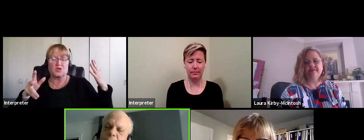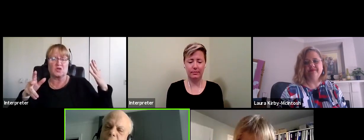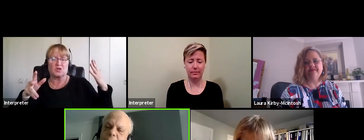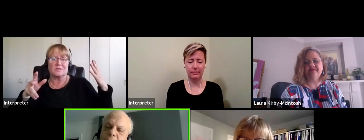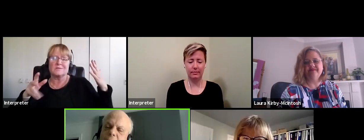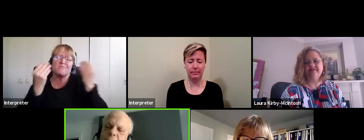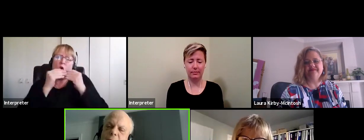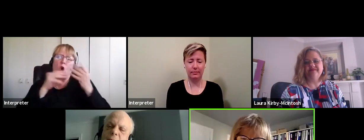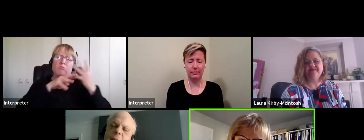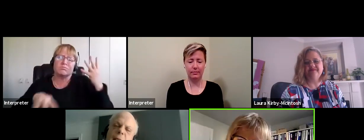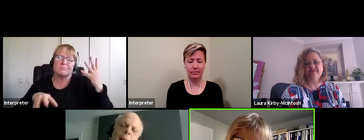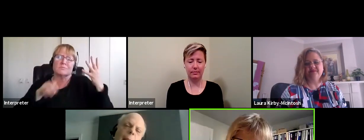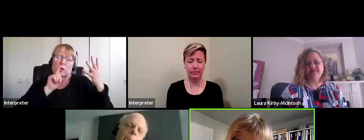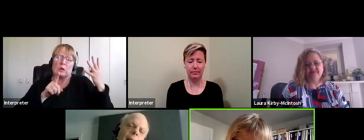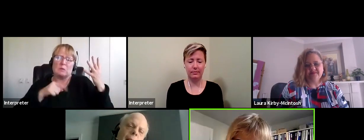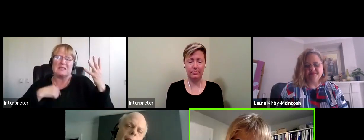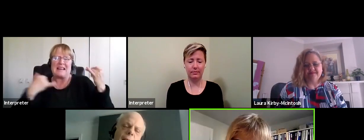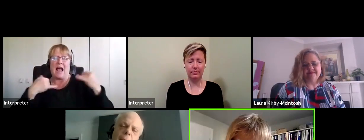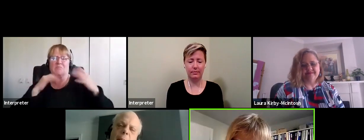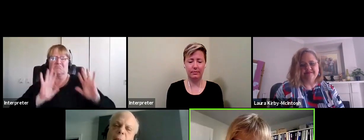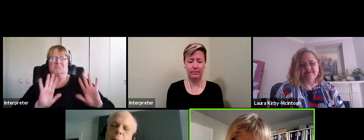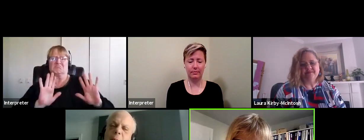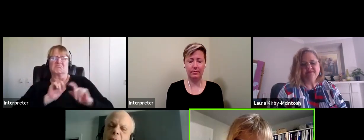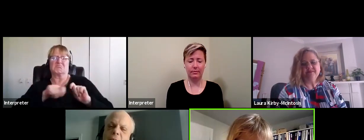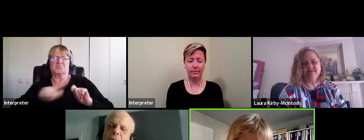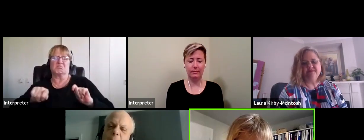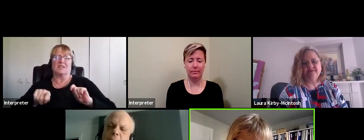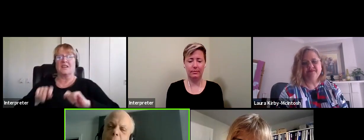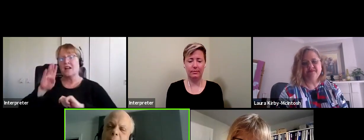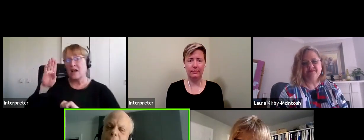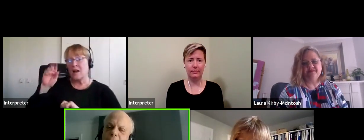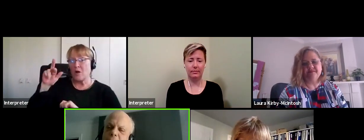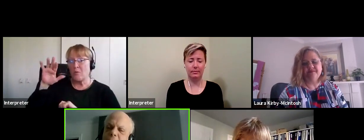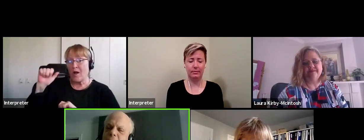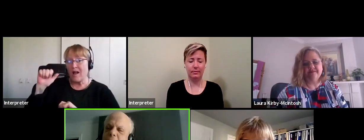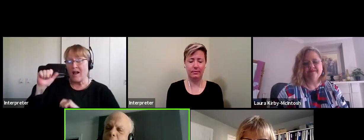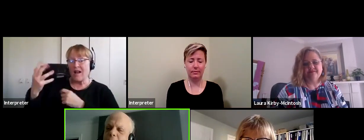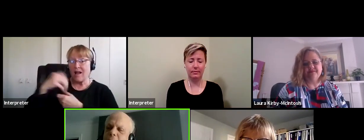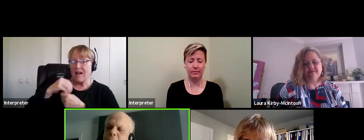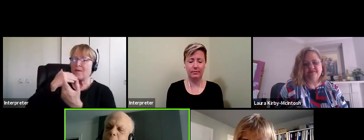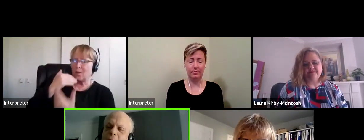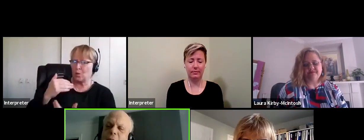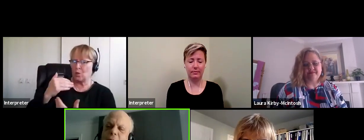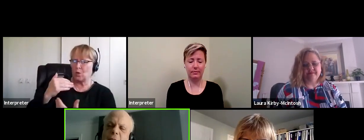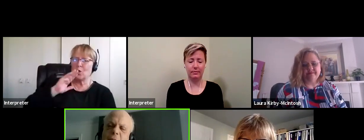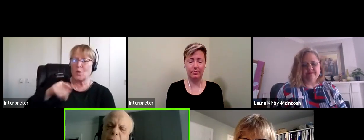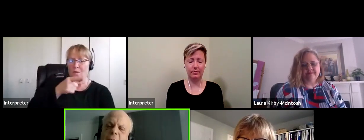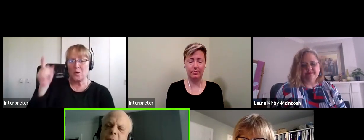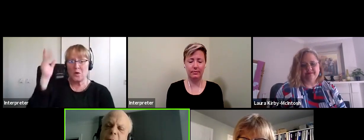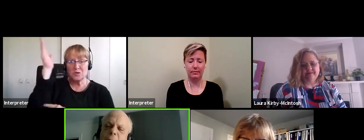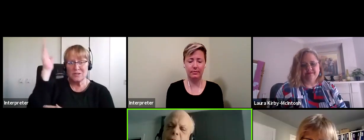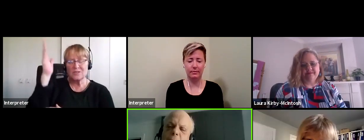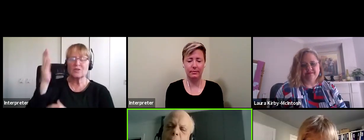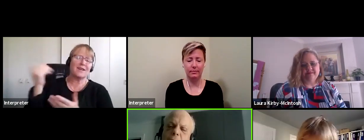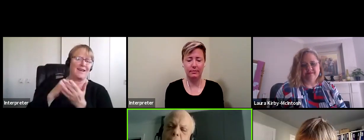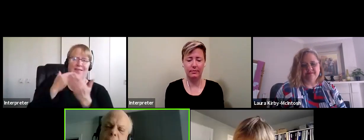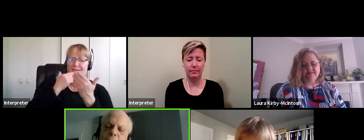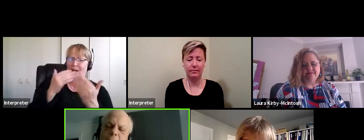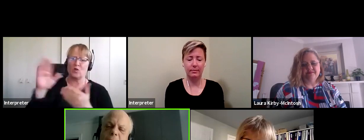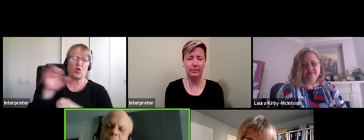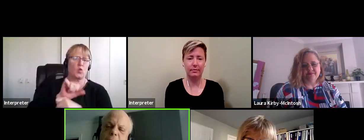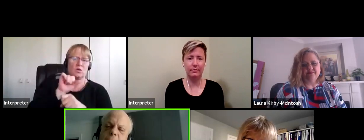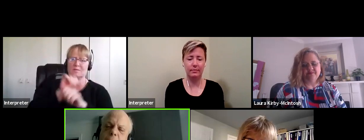more, but I think I'll leave it at that. Thank you. Okay, very much. Barbara, thanks so much for being part of it. And as with all of our presenters, thanks for the amazing work